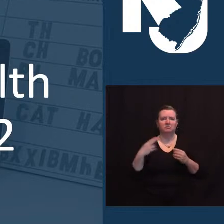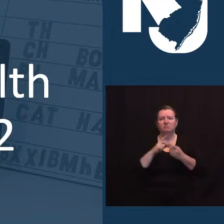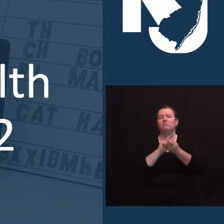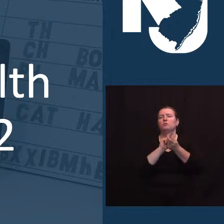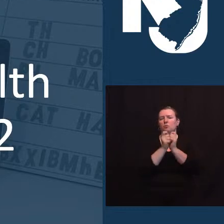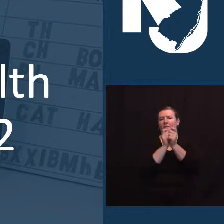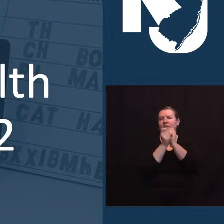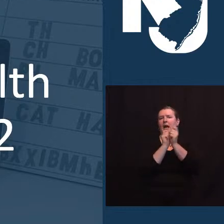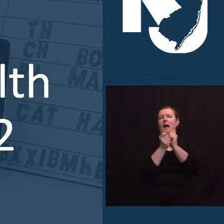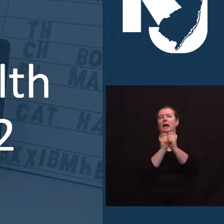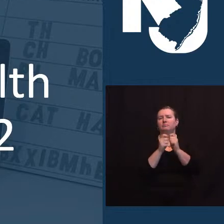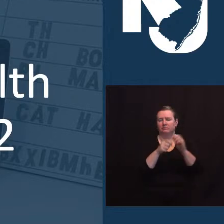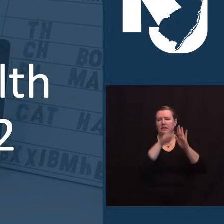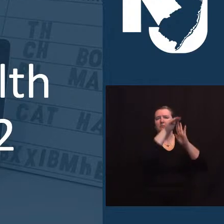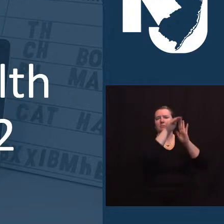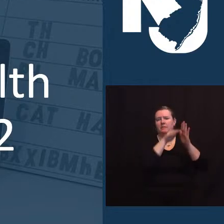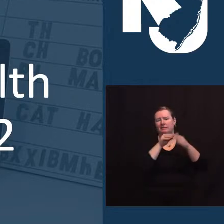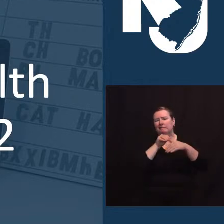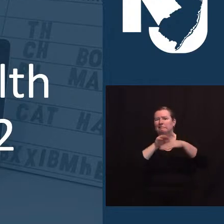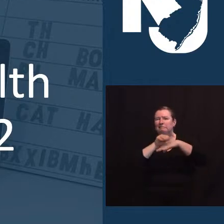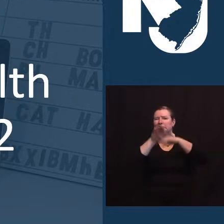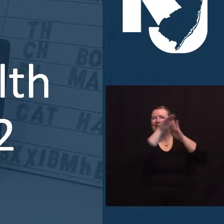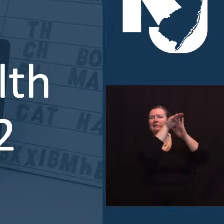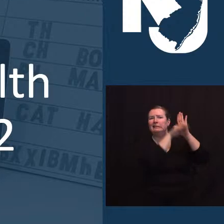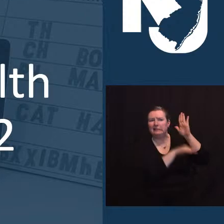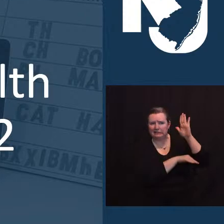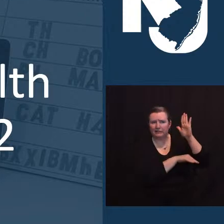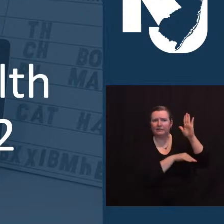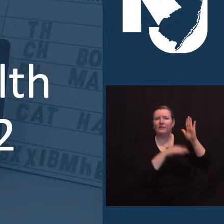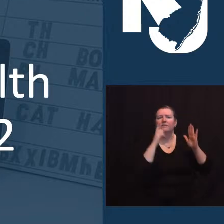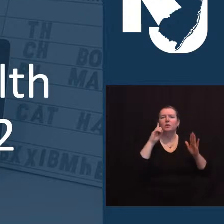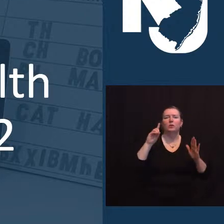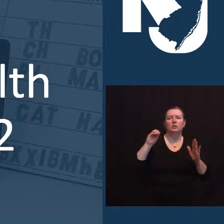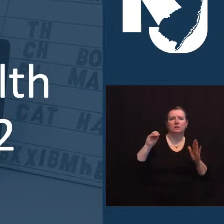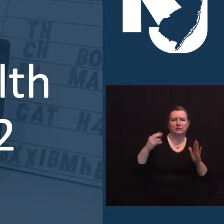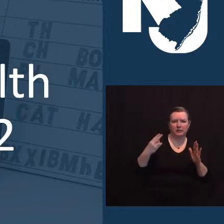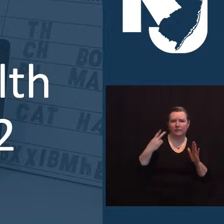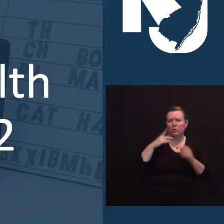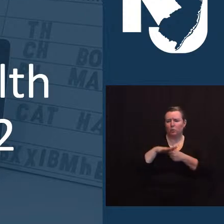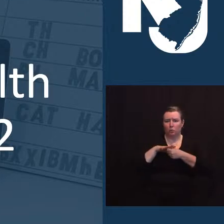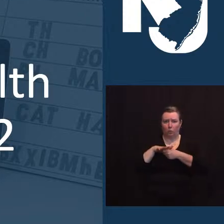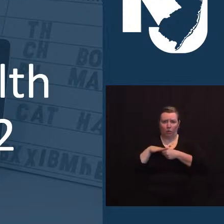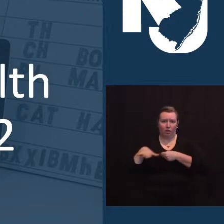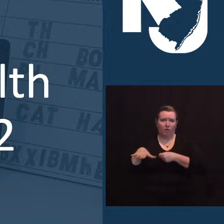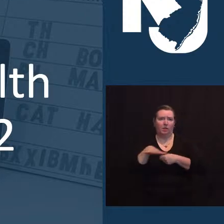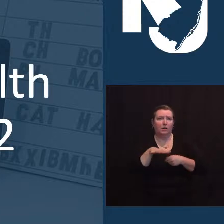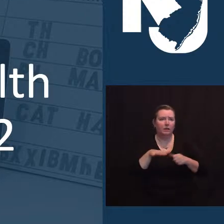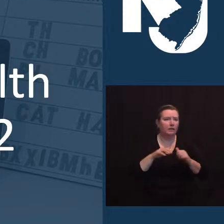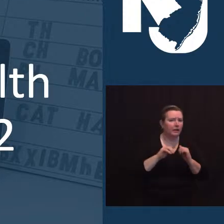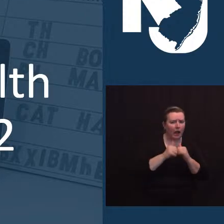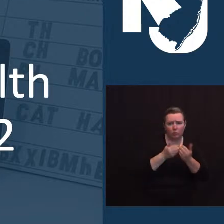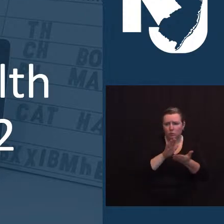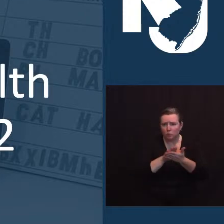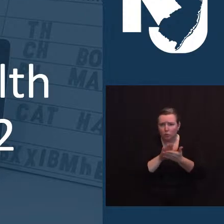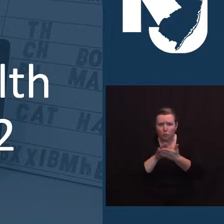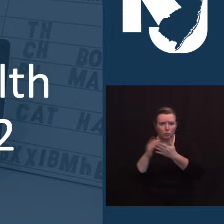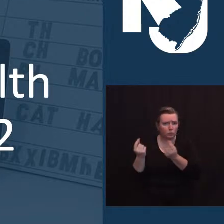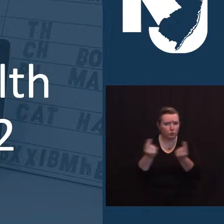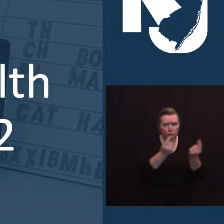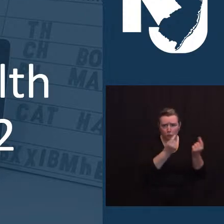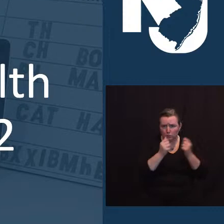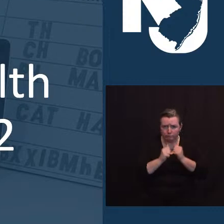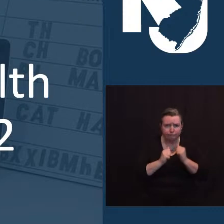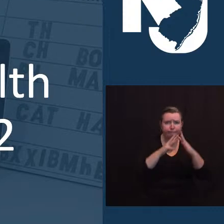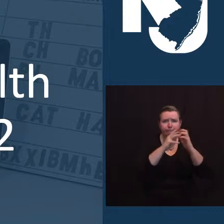for K through 12 operations. Judy will give a much more detailed report on today's guidance, but I wanted to